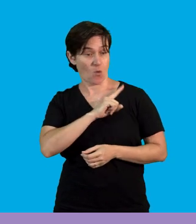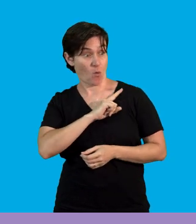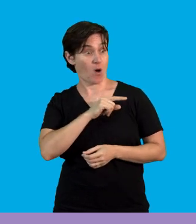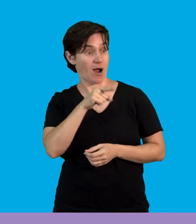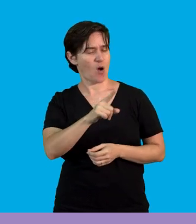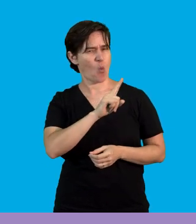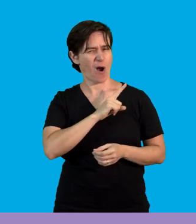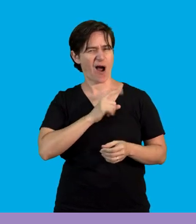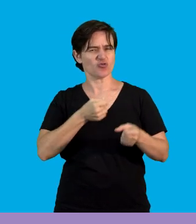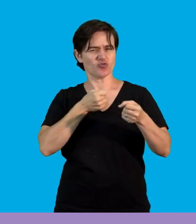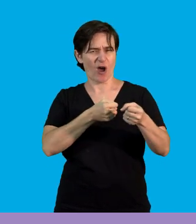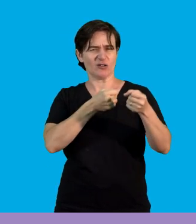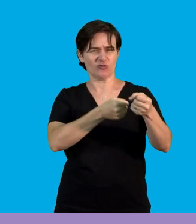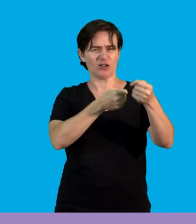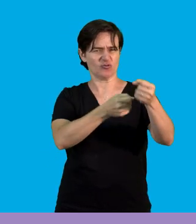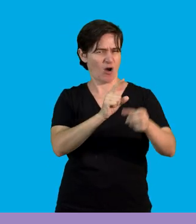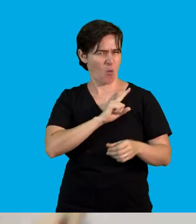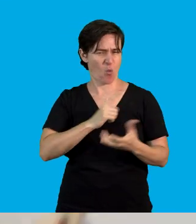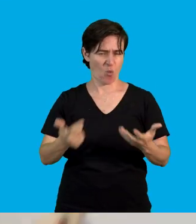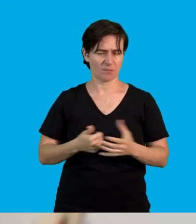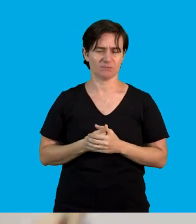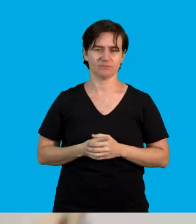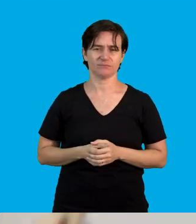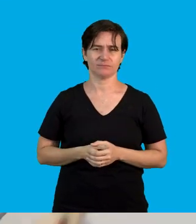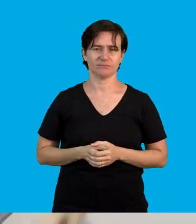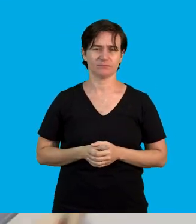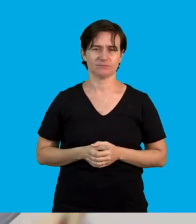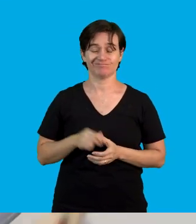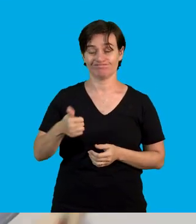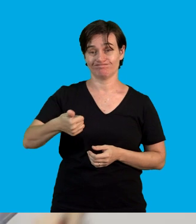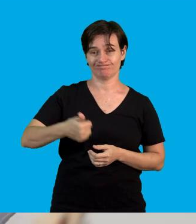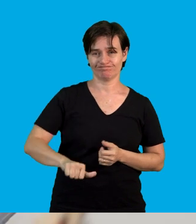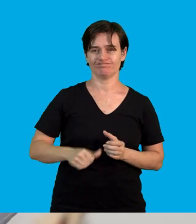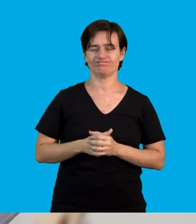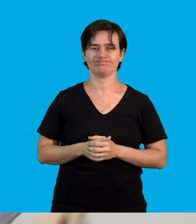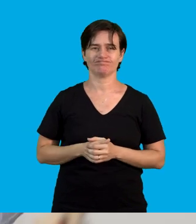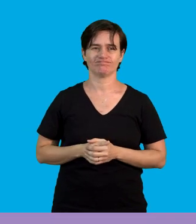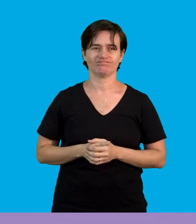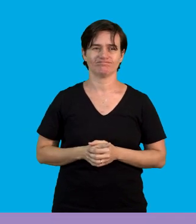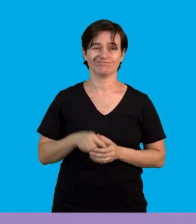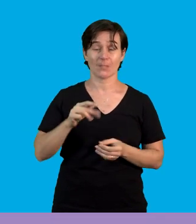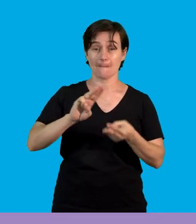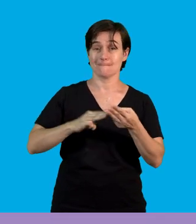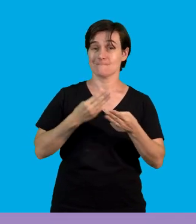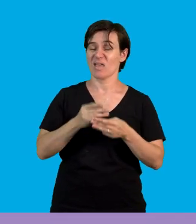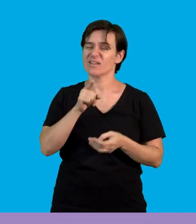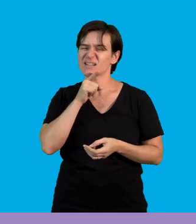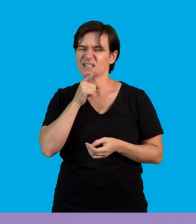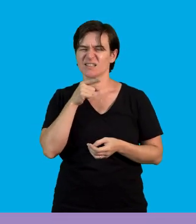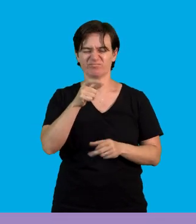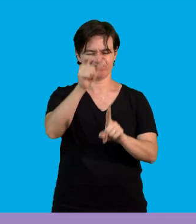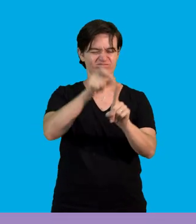they were on strike. All right? Let's move on to the next one. In a maths